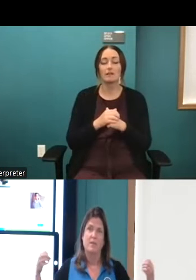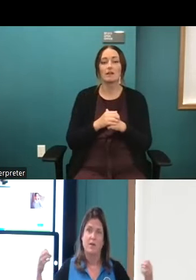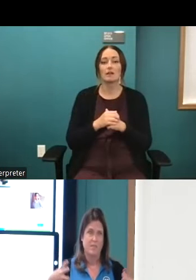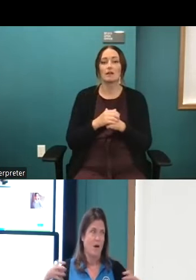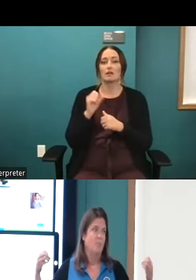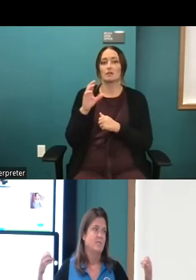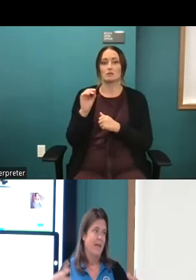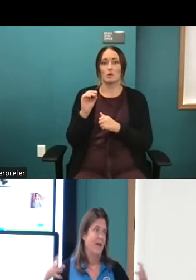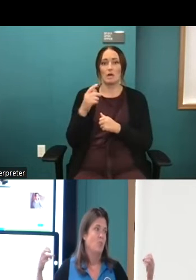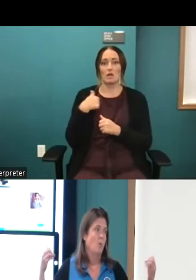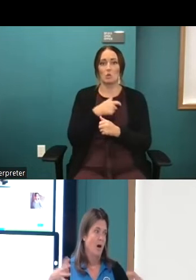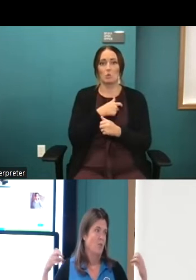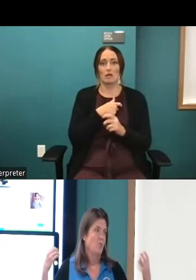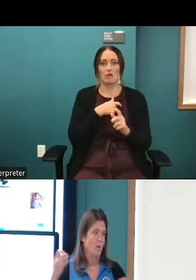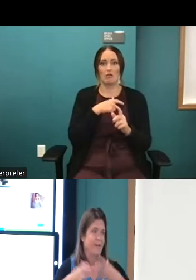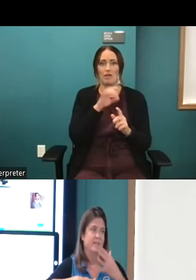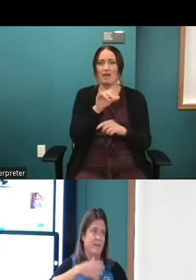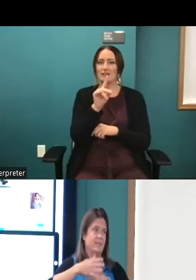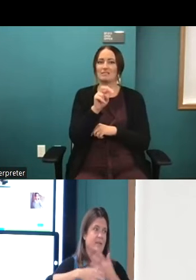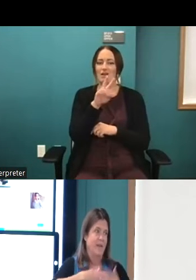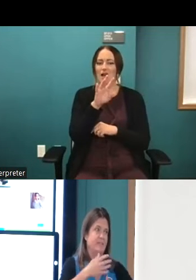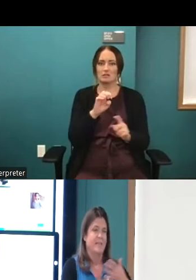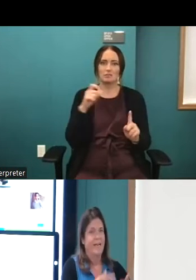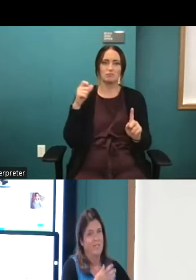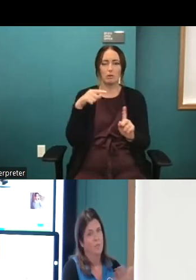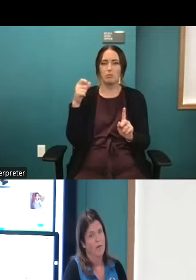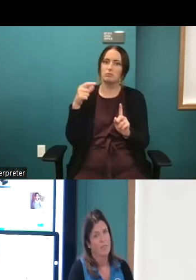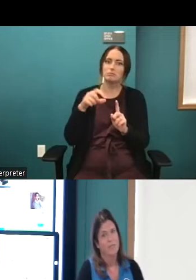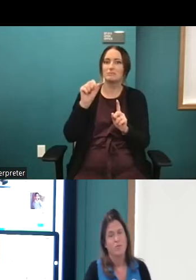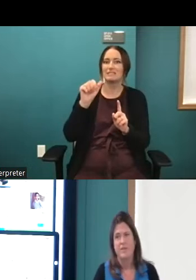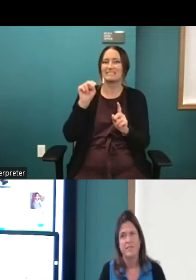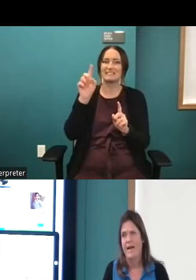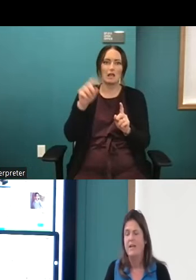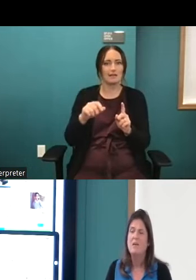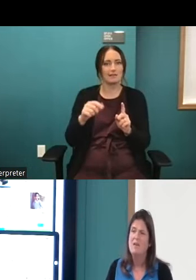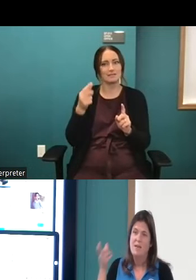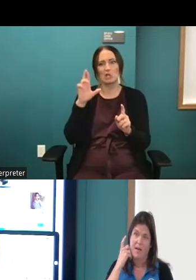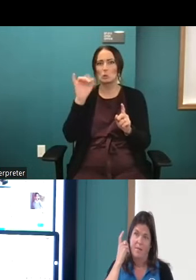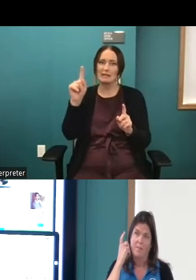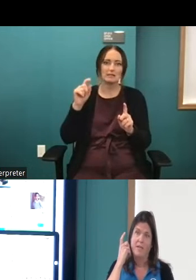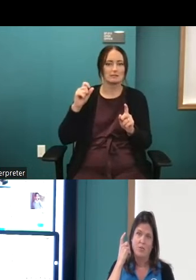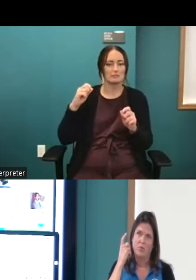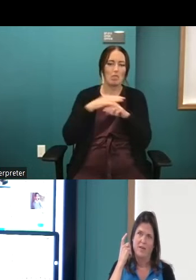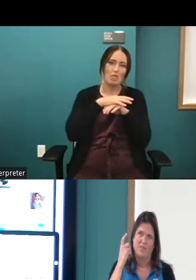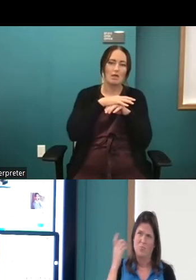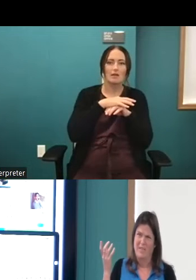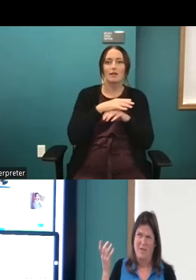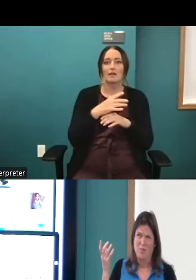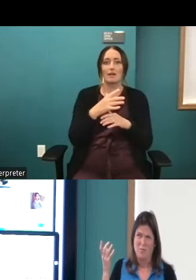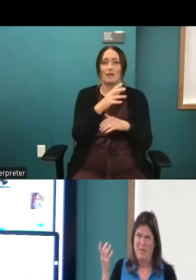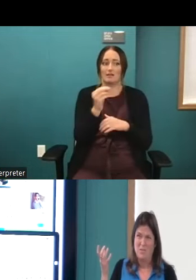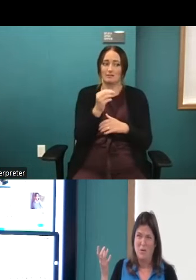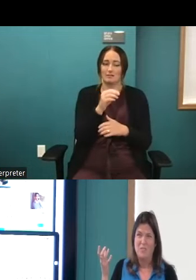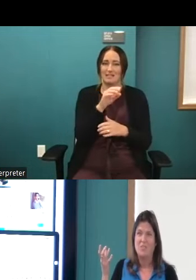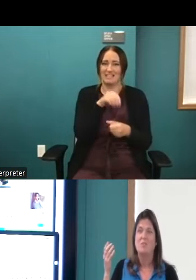pelted nonstop with sand, water, grit, and it's advancing the aging process. So things that an internal device would really